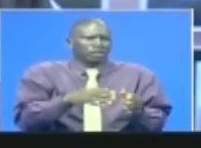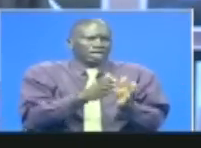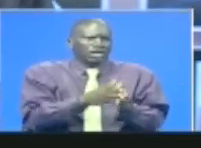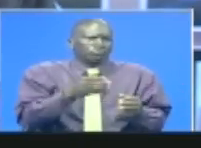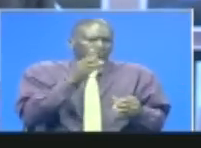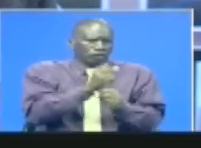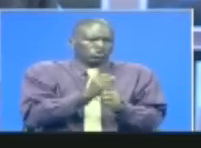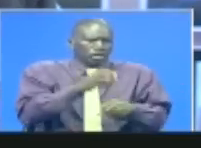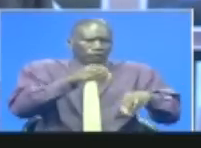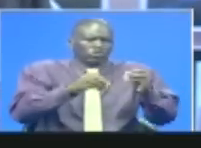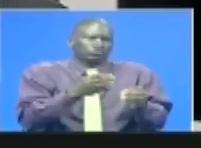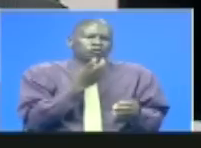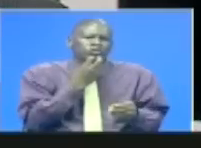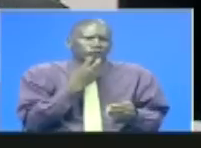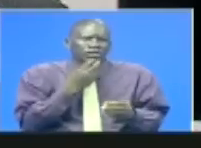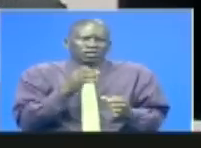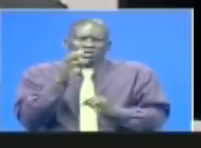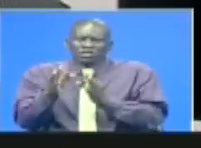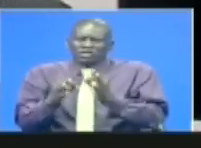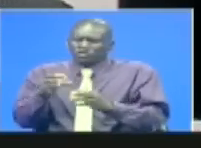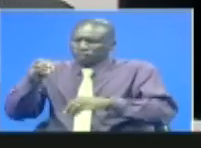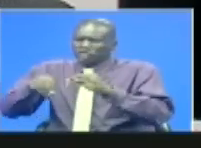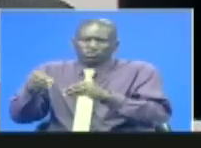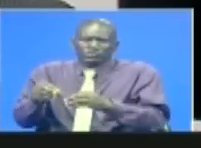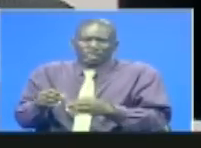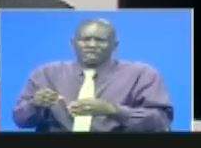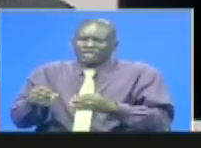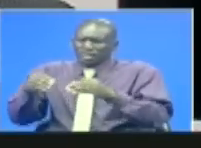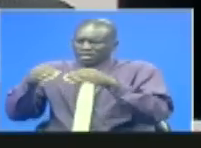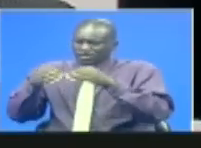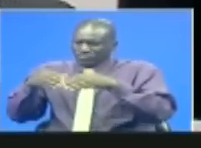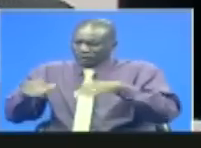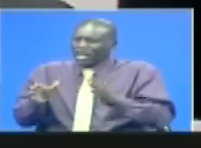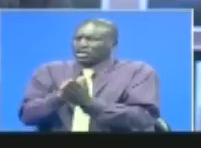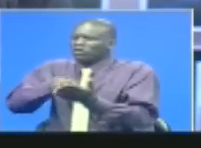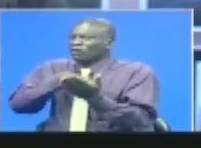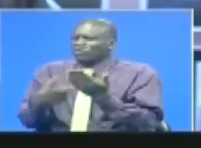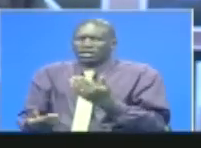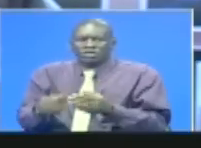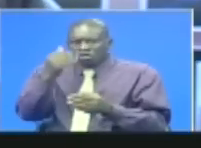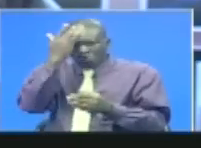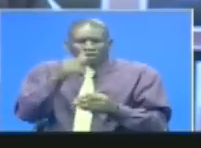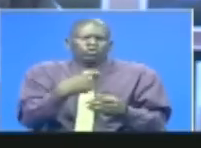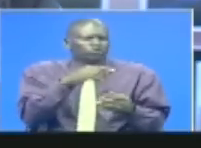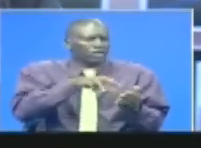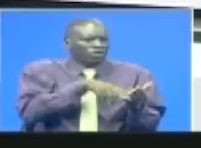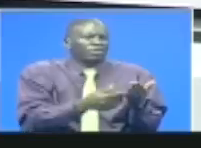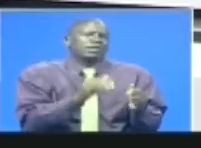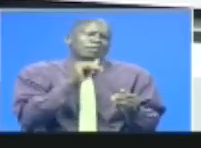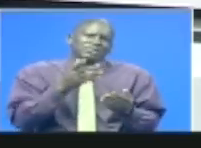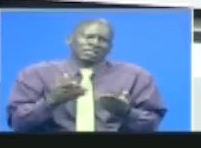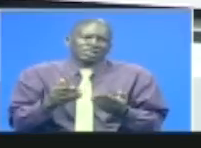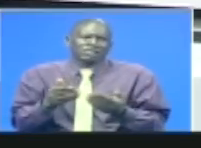do our nominations on Tuesday. If the nominations are credible and you lose... Why do you think I would lose?